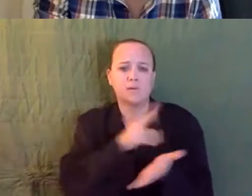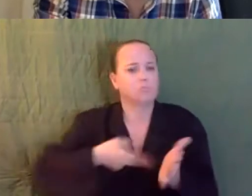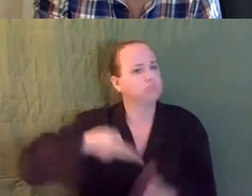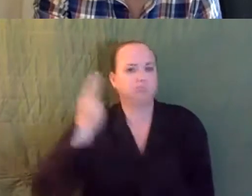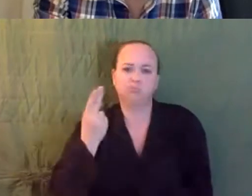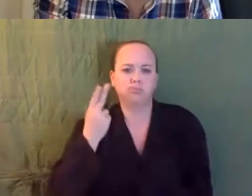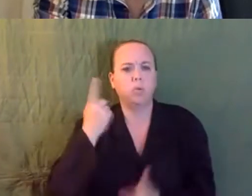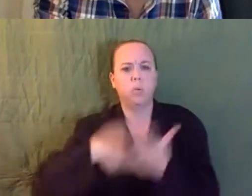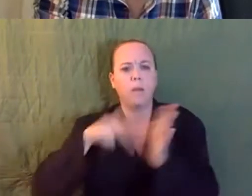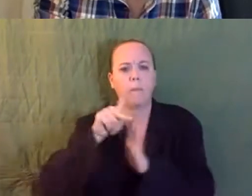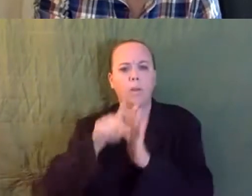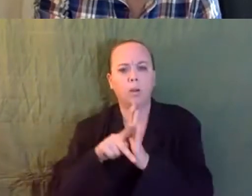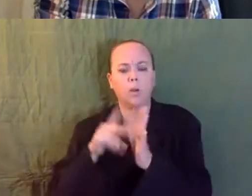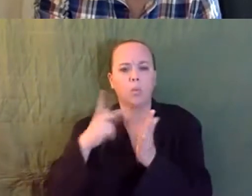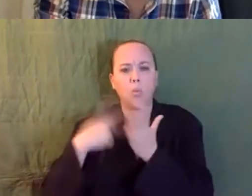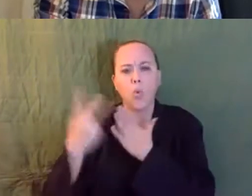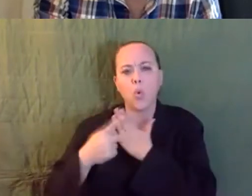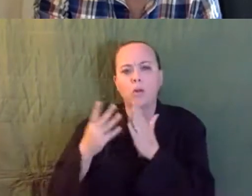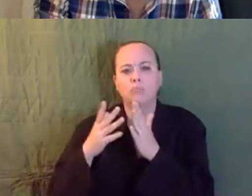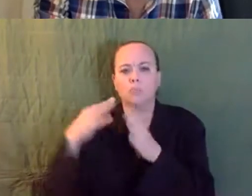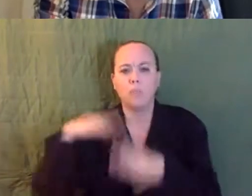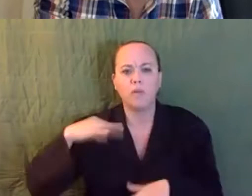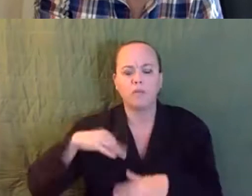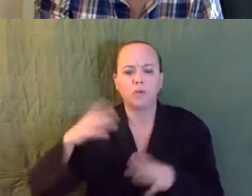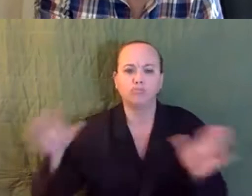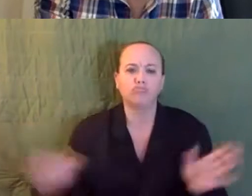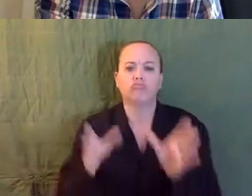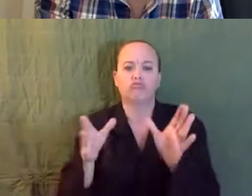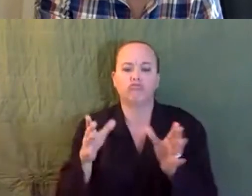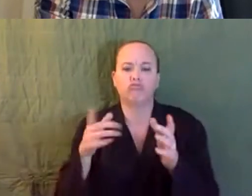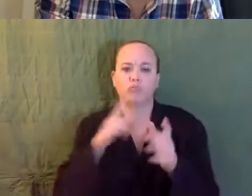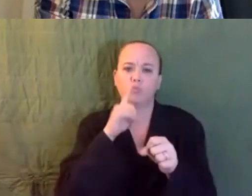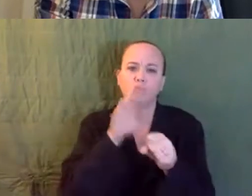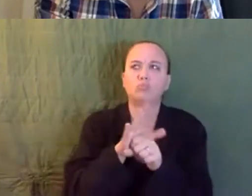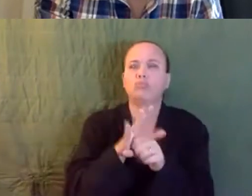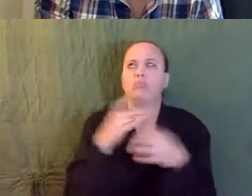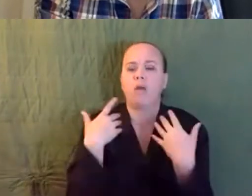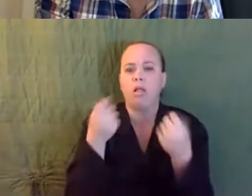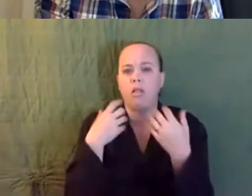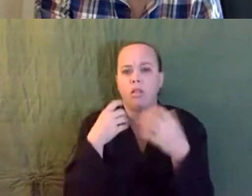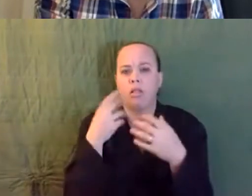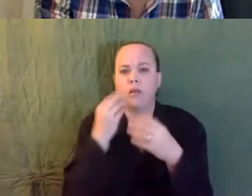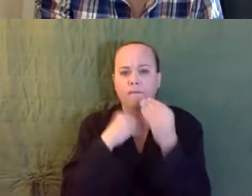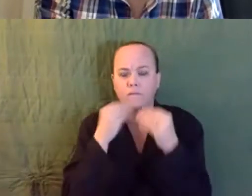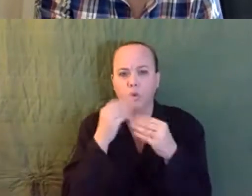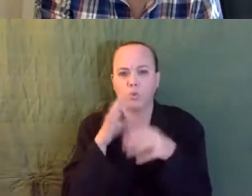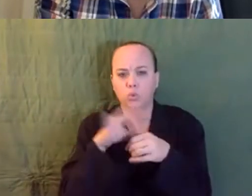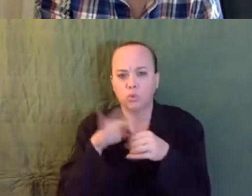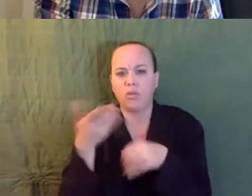policies, programs, or incentives you would put forward to ensure there are healthier food choices at our local restaurants.